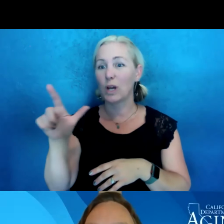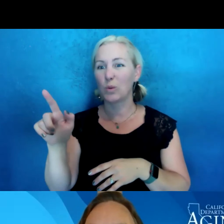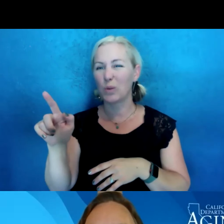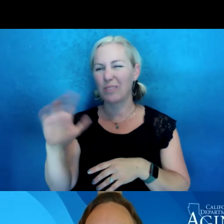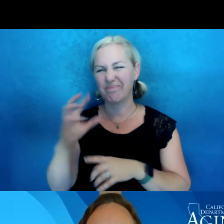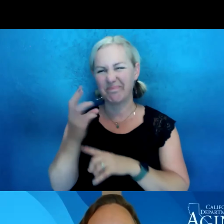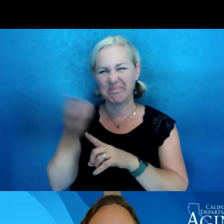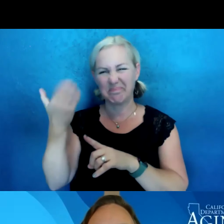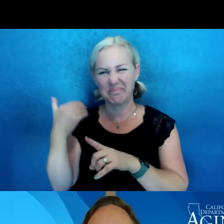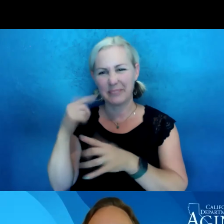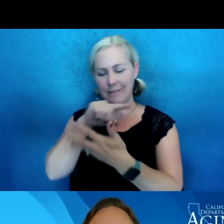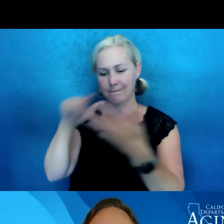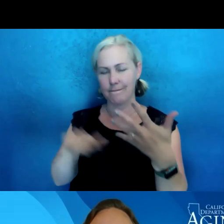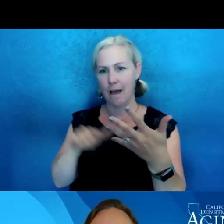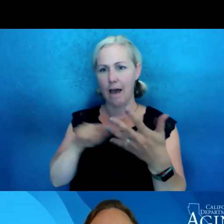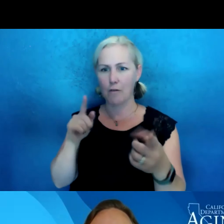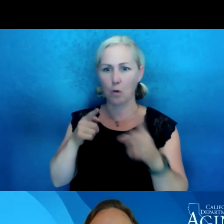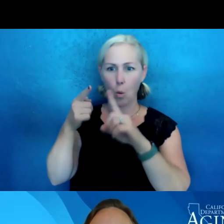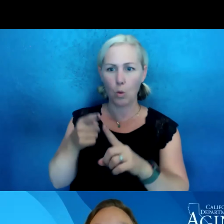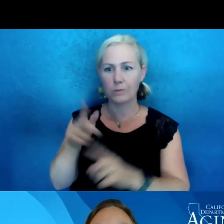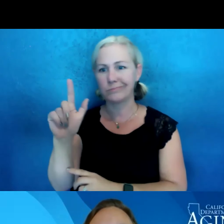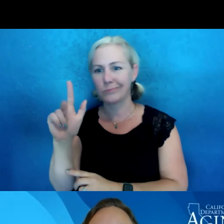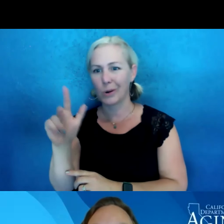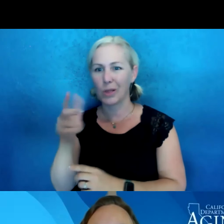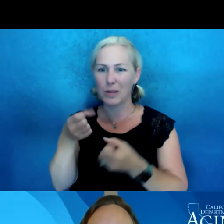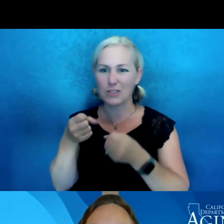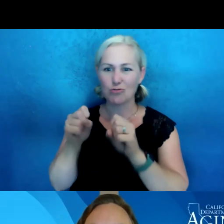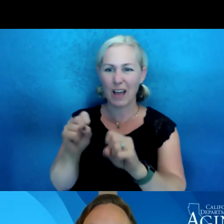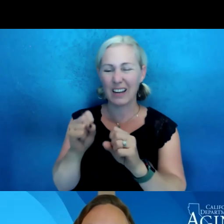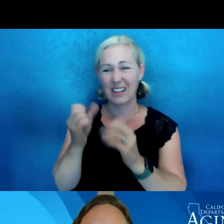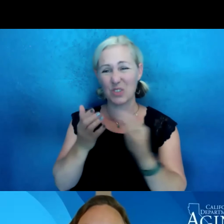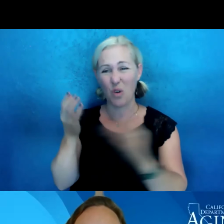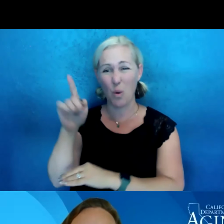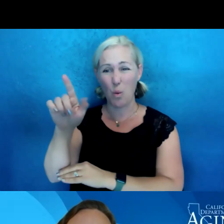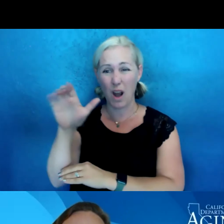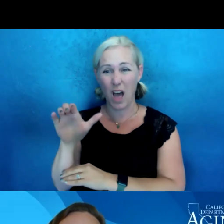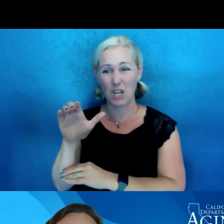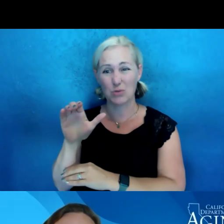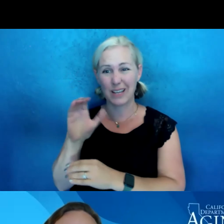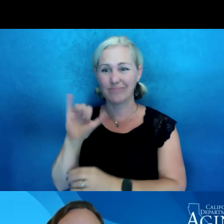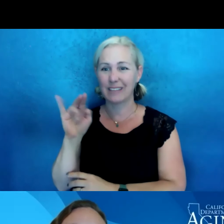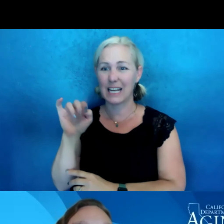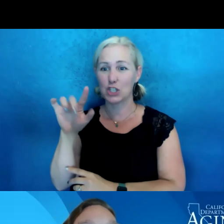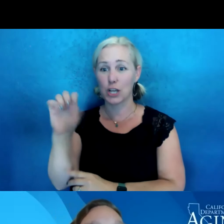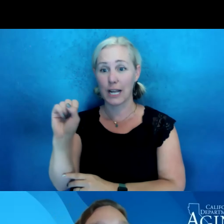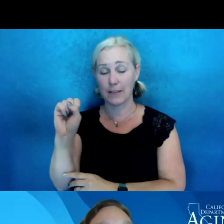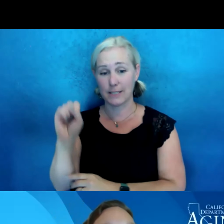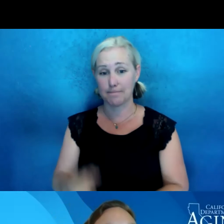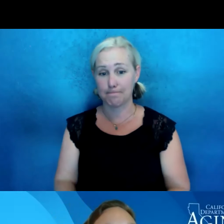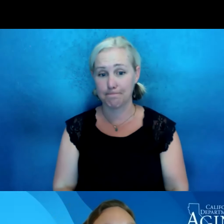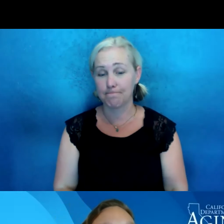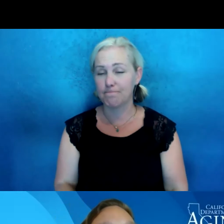5 bold goals, 23 strategies, and over 100 initiatives for the next 2 years to drive us towards an age-friendly